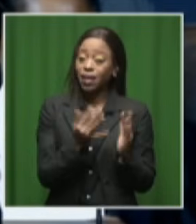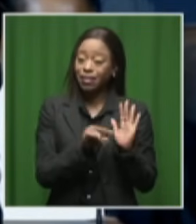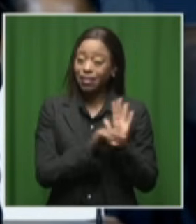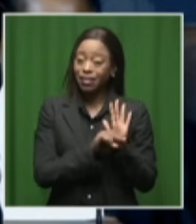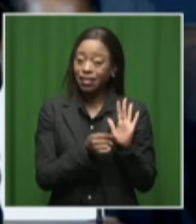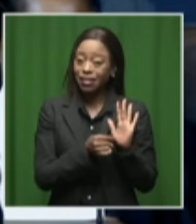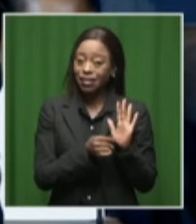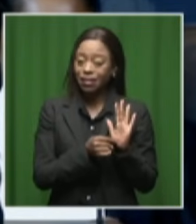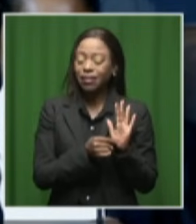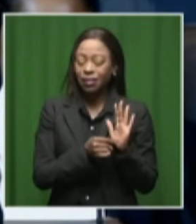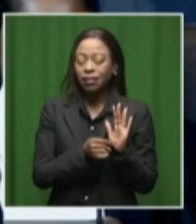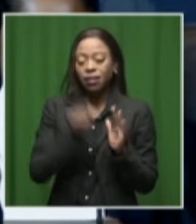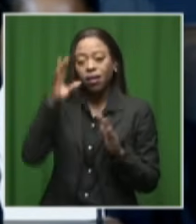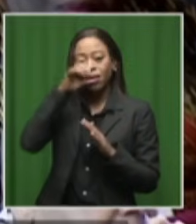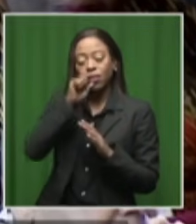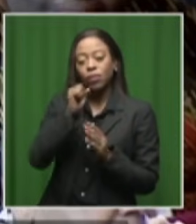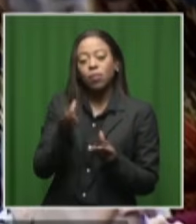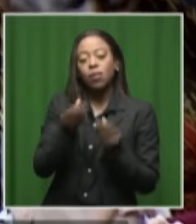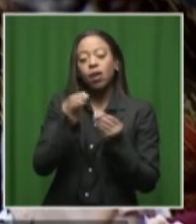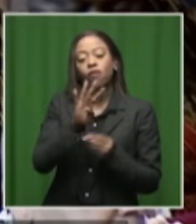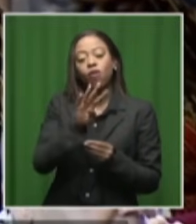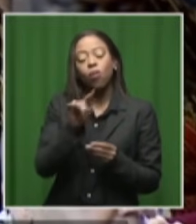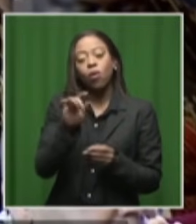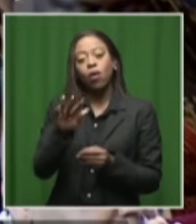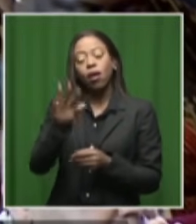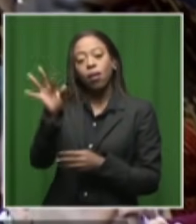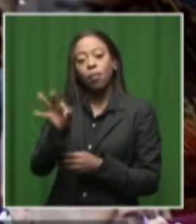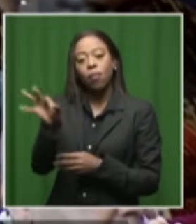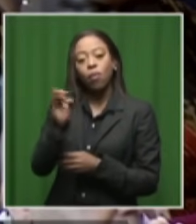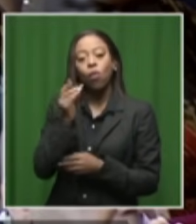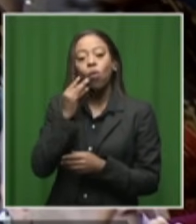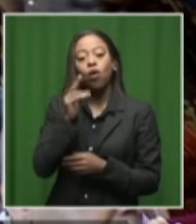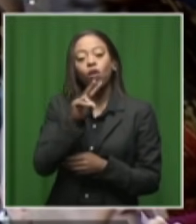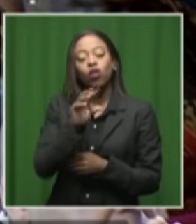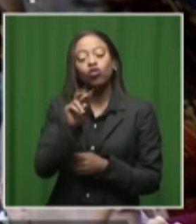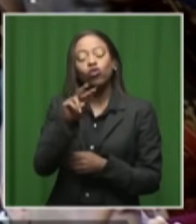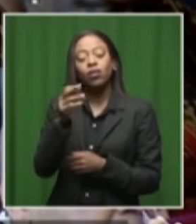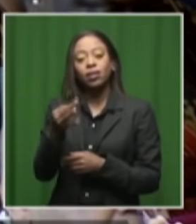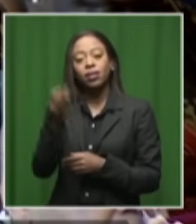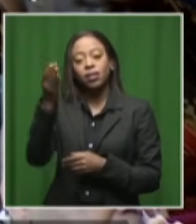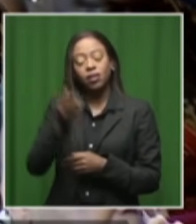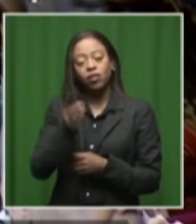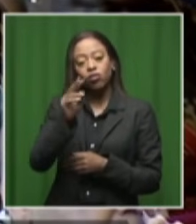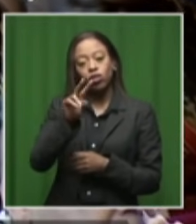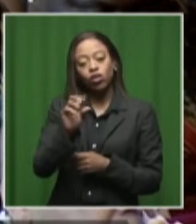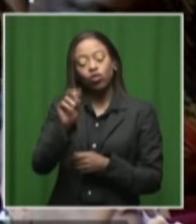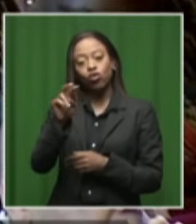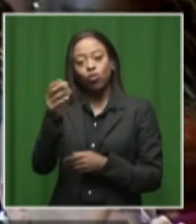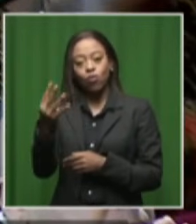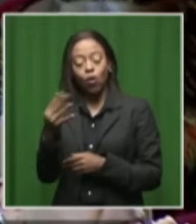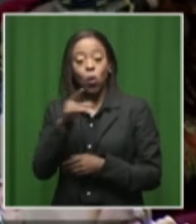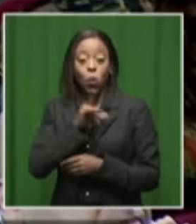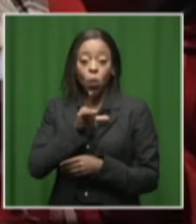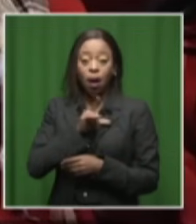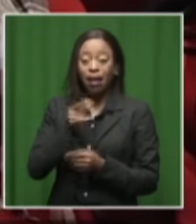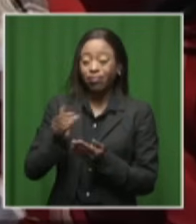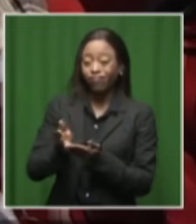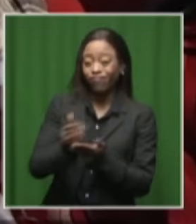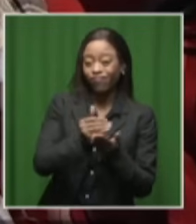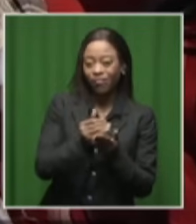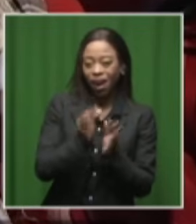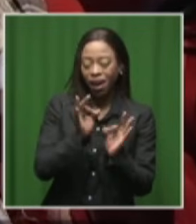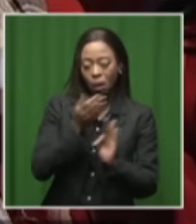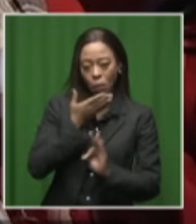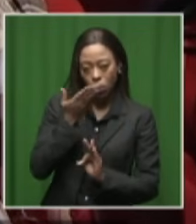is projected to reach 4.9% in 2023-24. This is due to lower revenue performance,